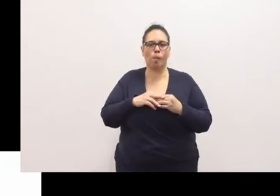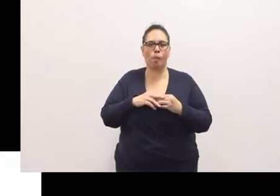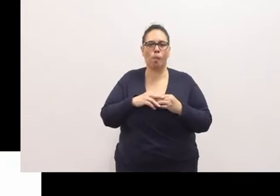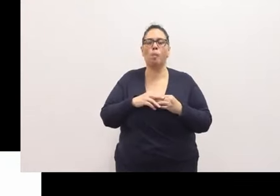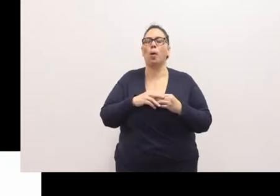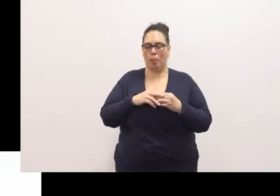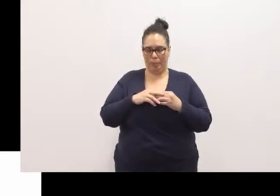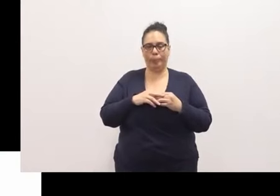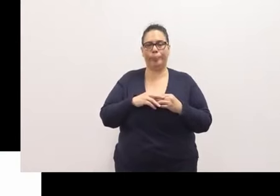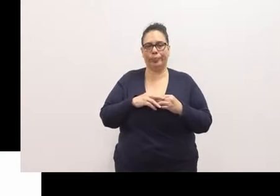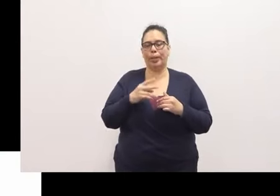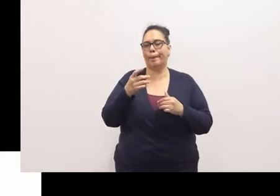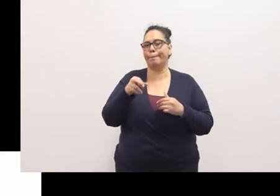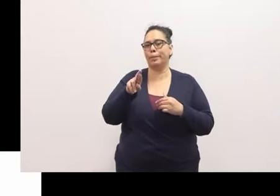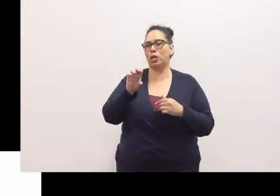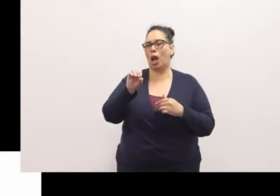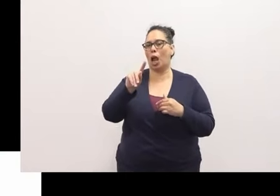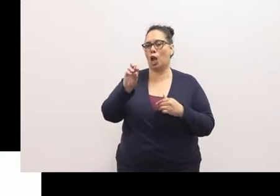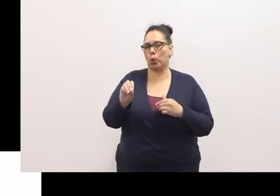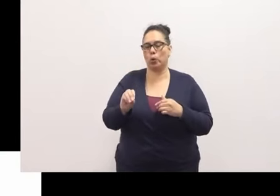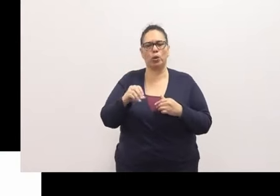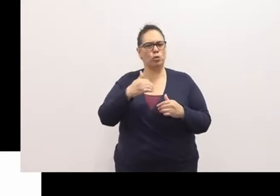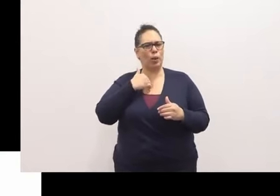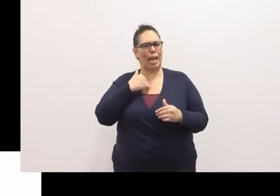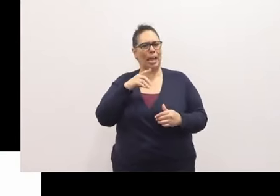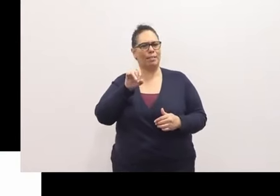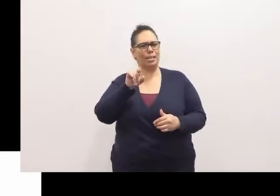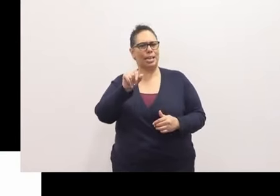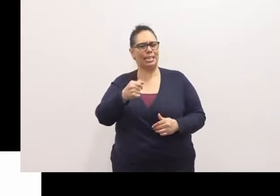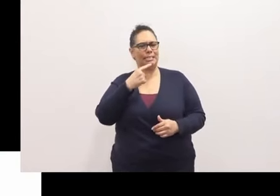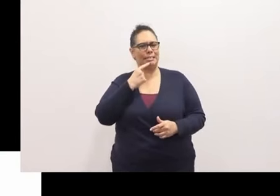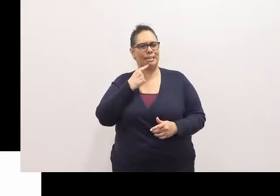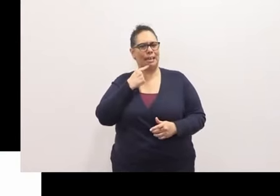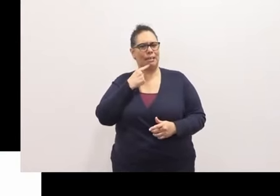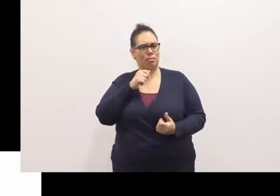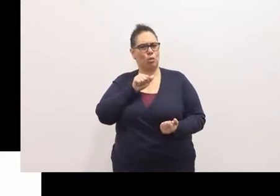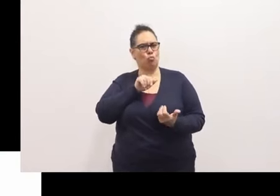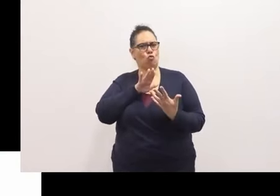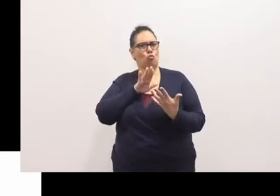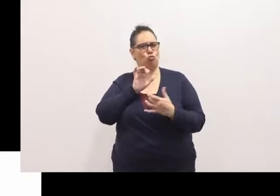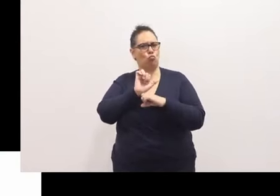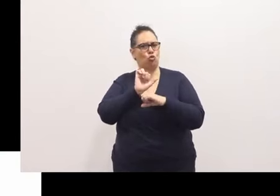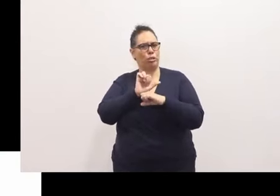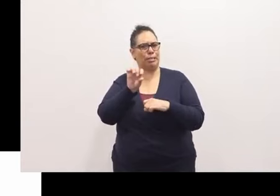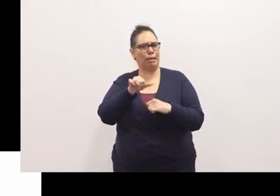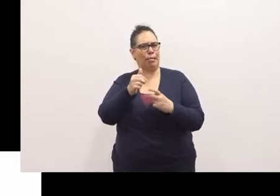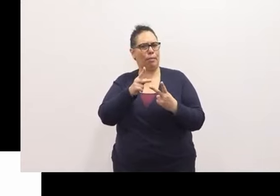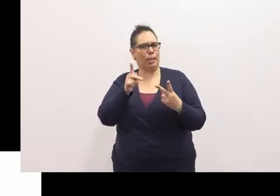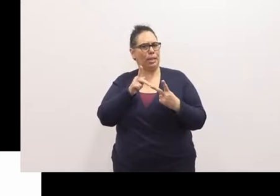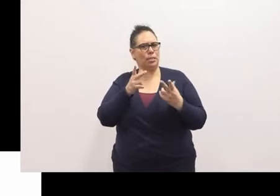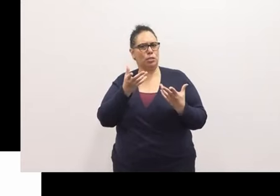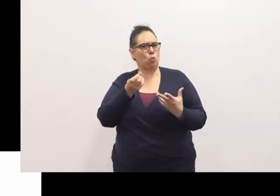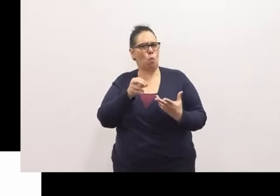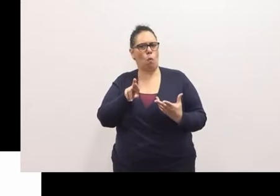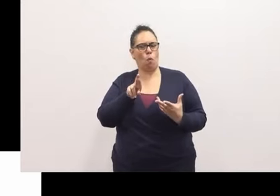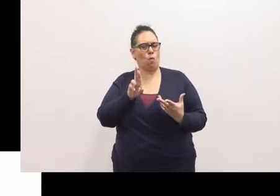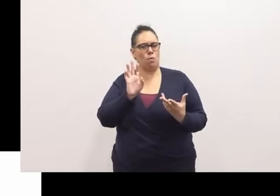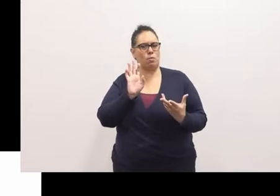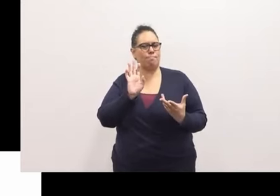Do we have data that says that this approach has worked in other places, or excuse me, is this stuff